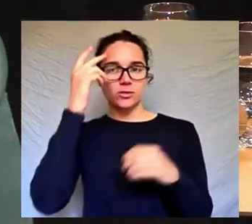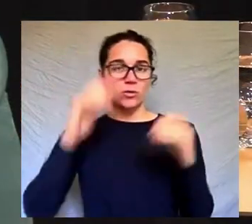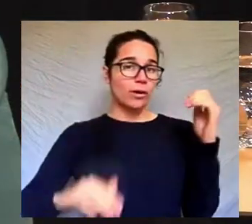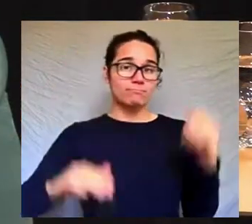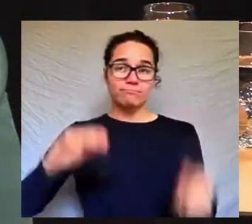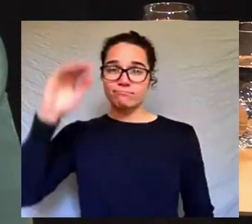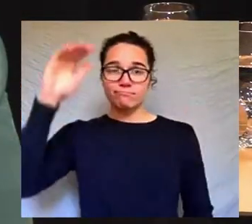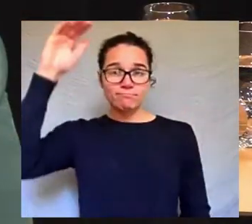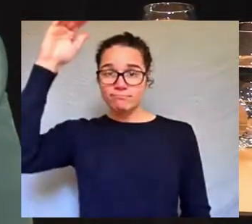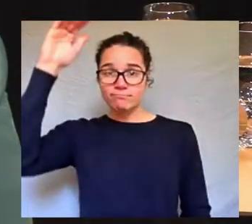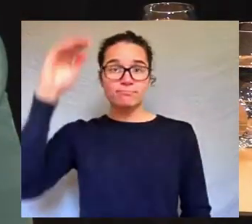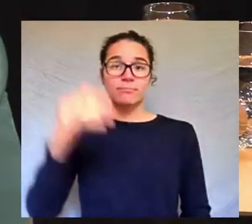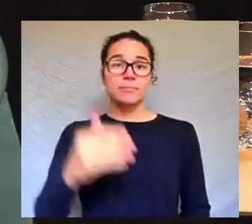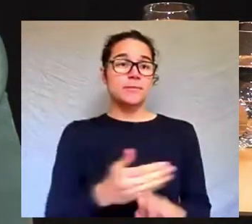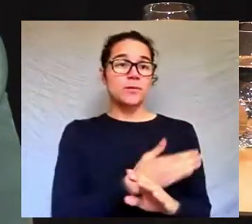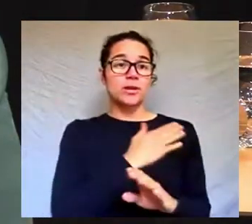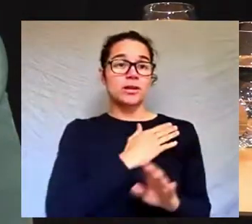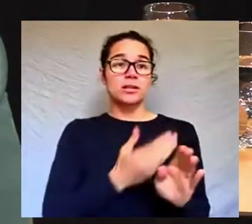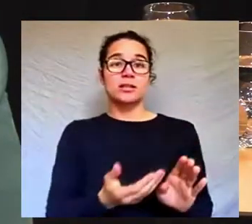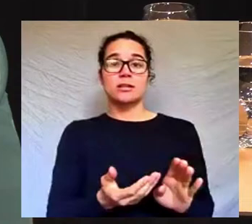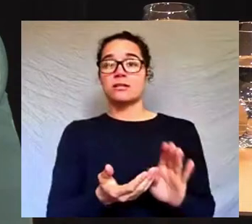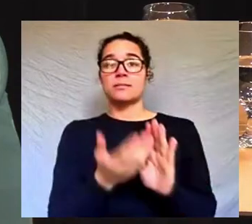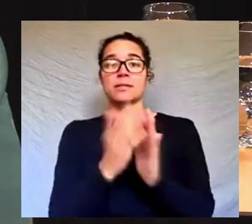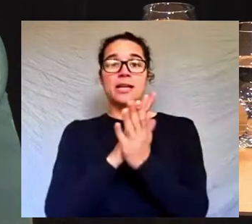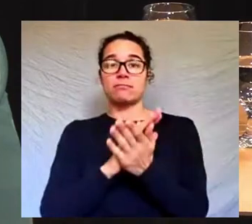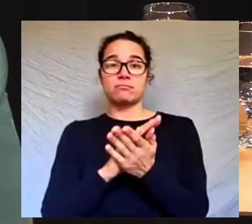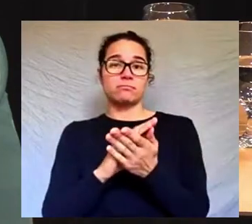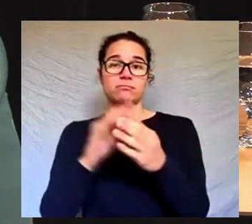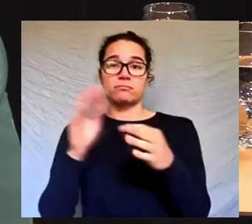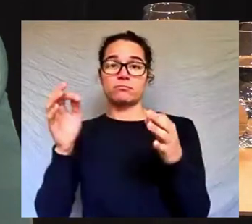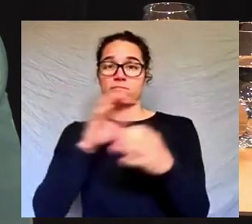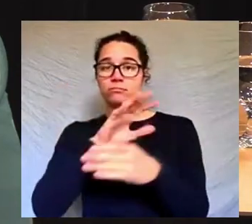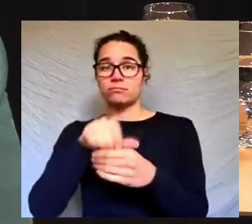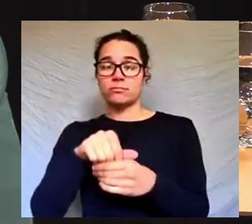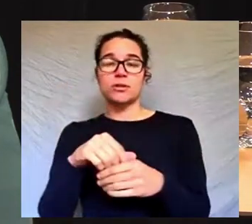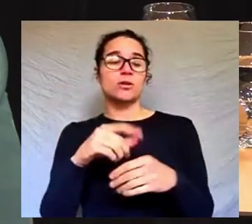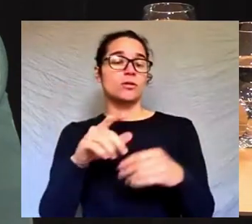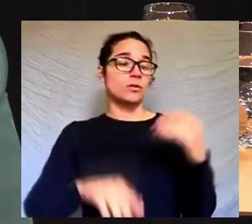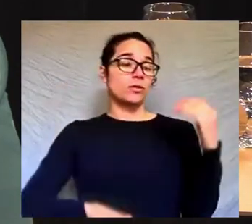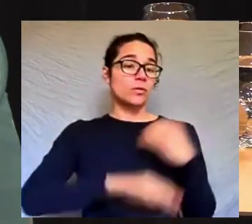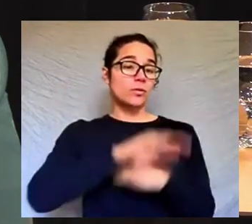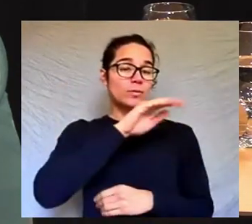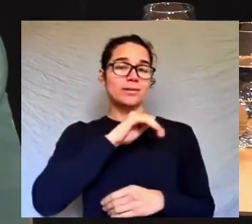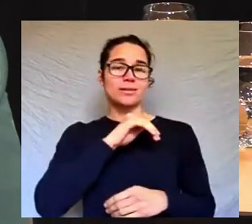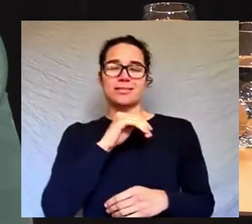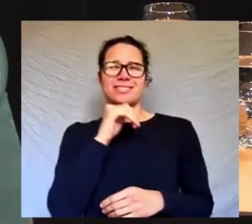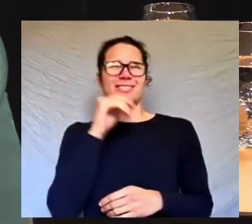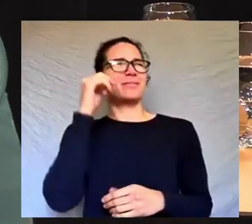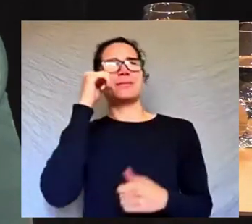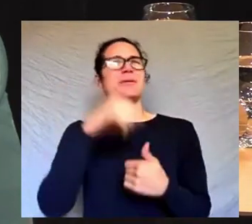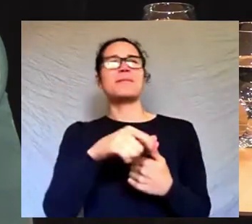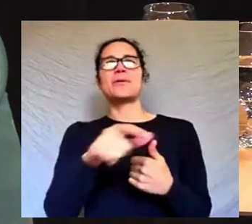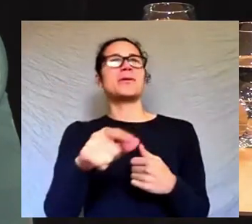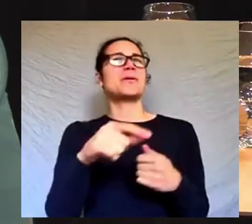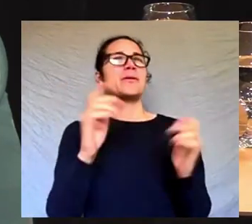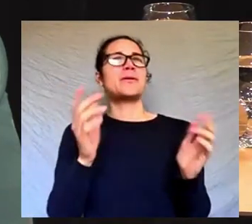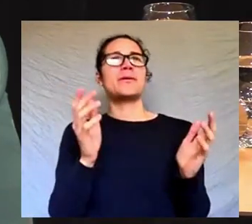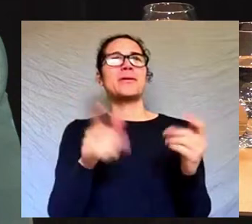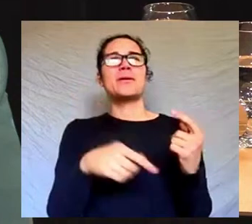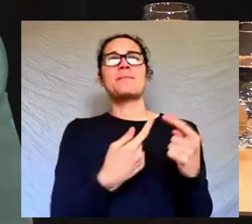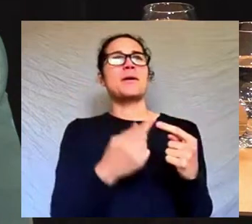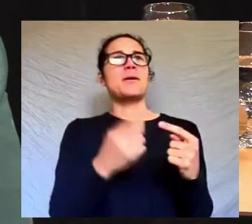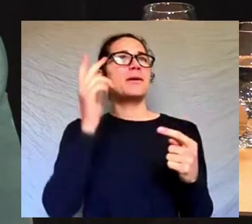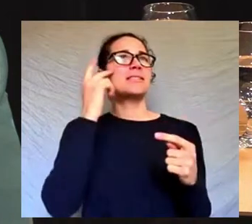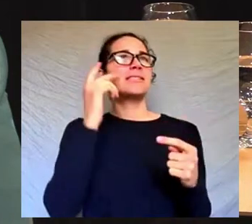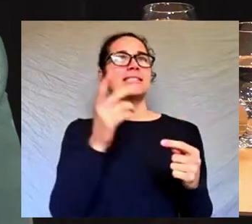before I went on the bench. When I was growing up, I don't really recall ever talking about politics at dinner or having a yard sign for